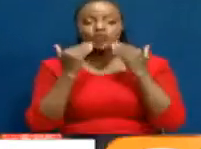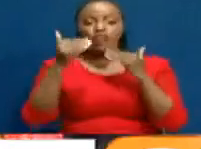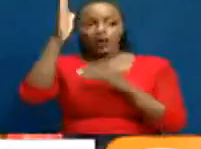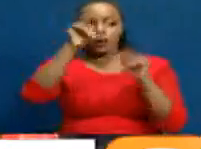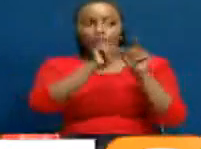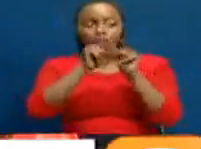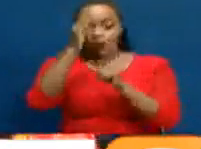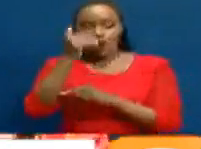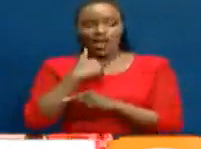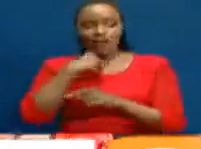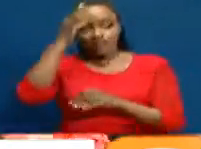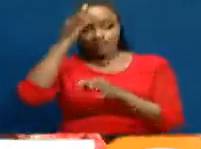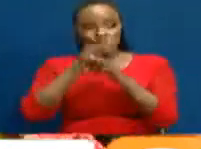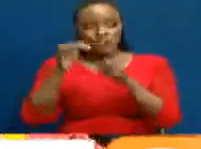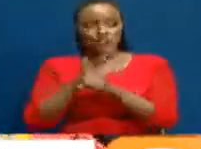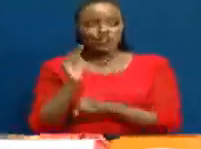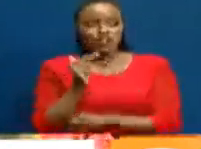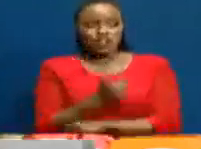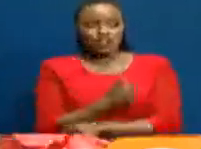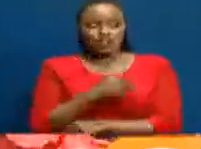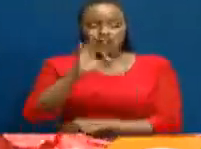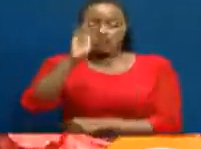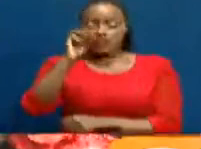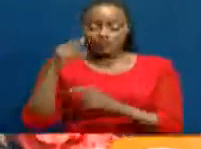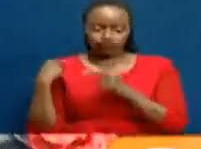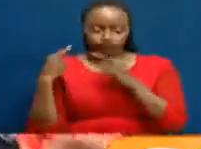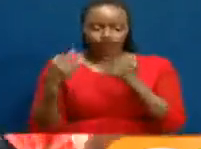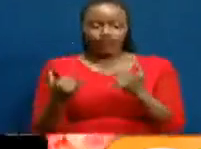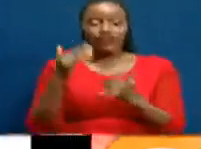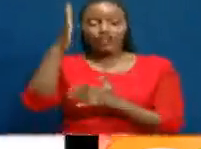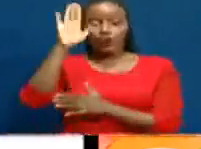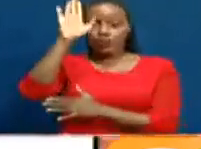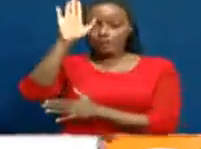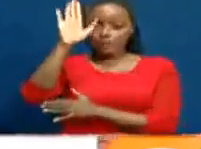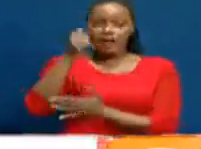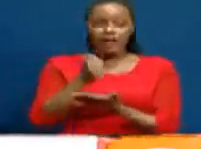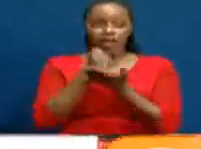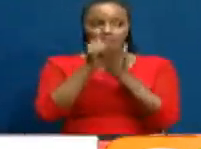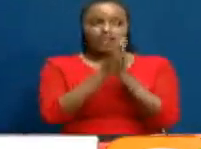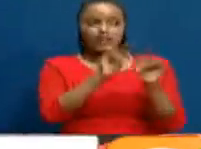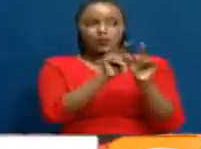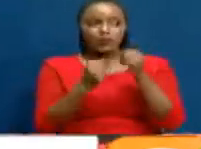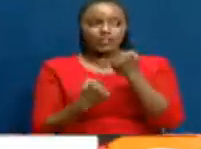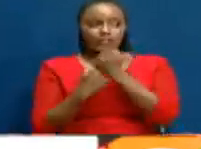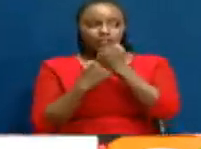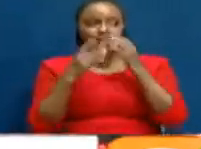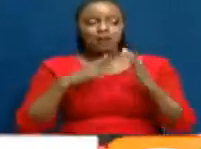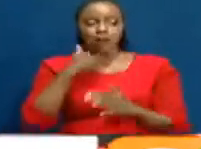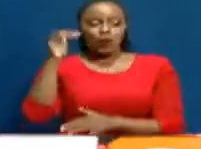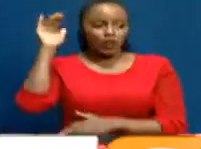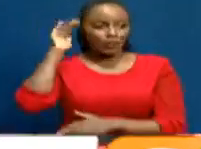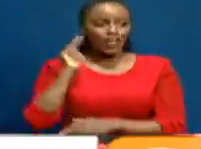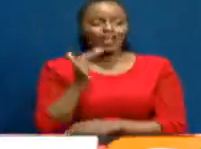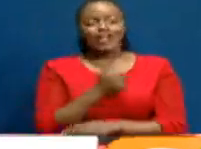also because he has been faithful. The far Inooro FM has come, has taken the hand of God and also the support of our listeners. So we are